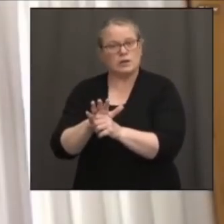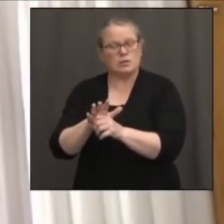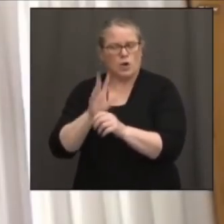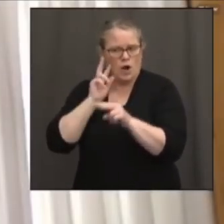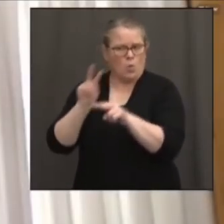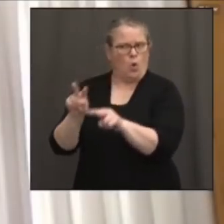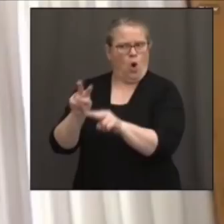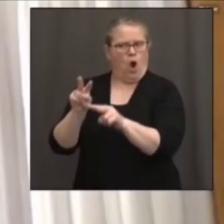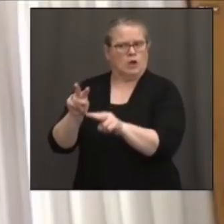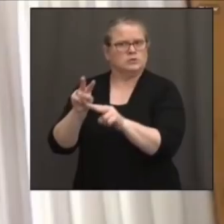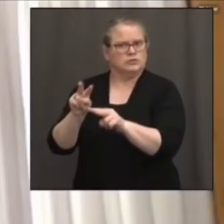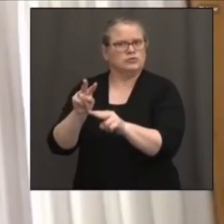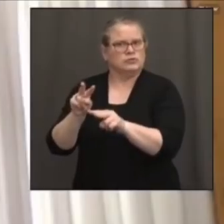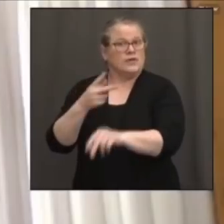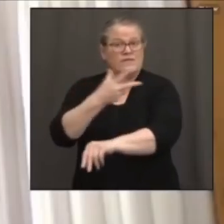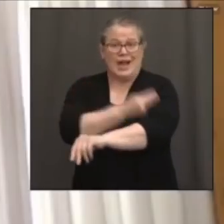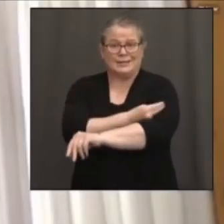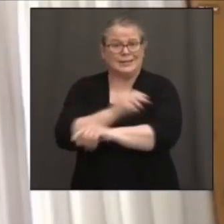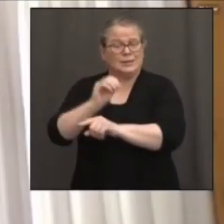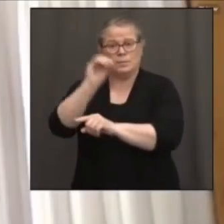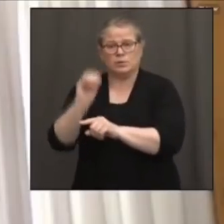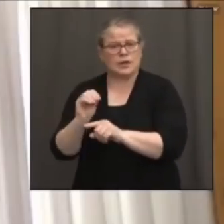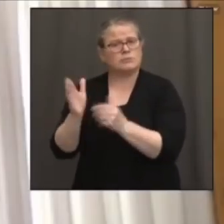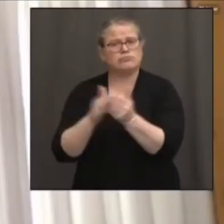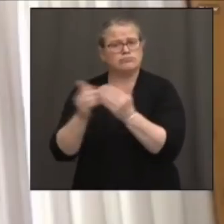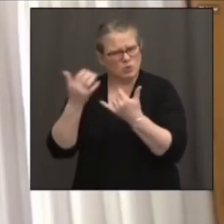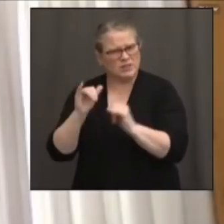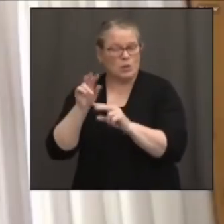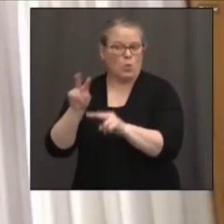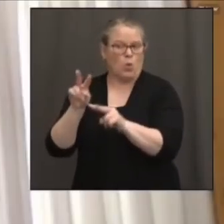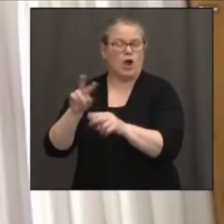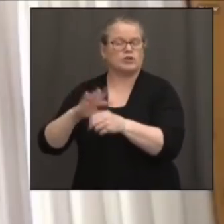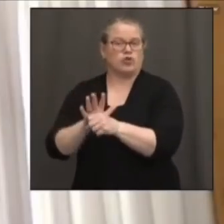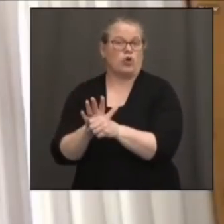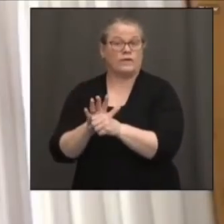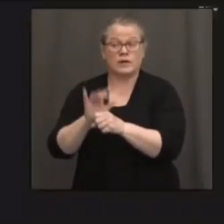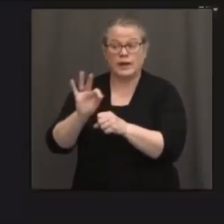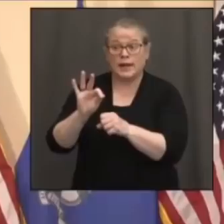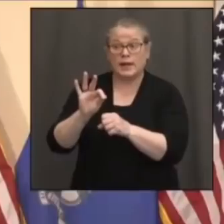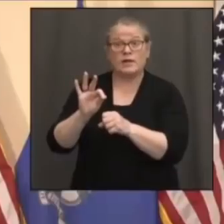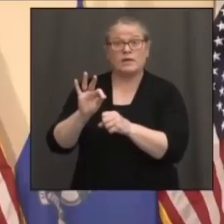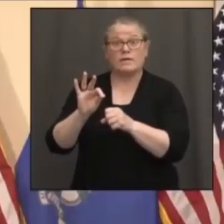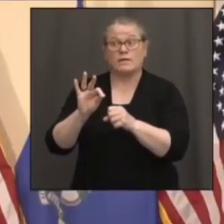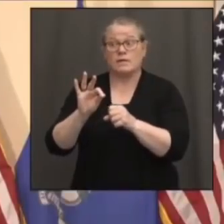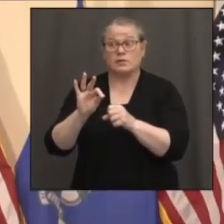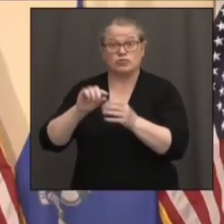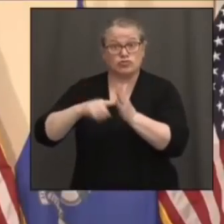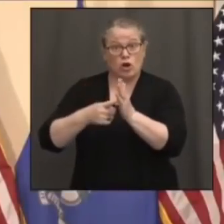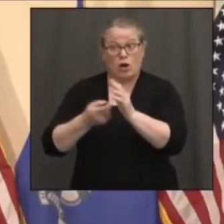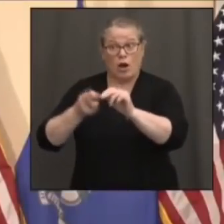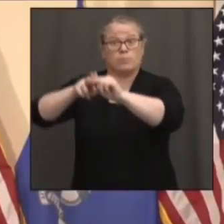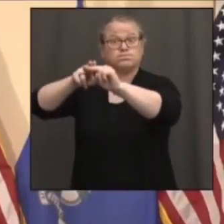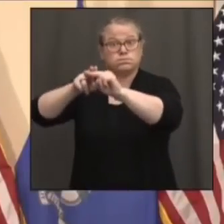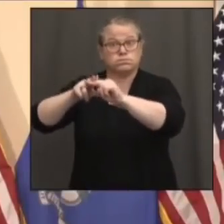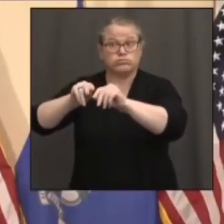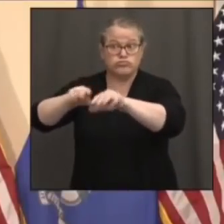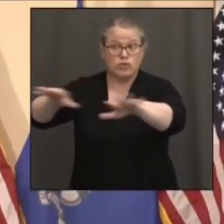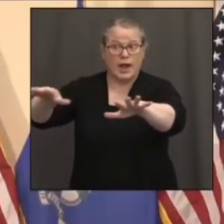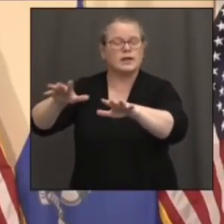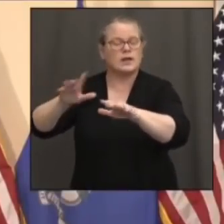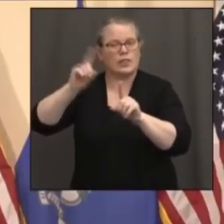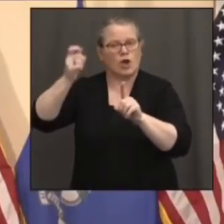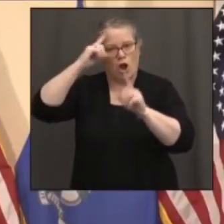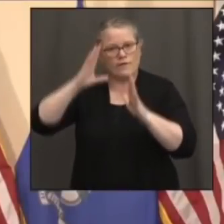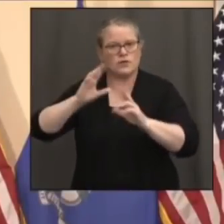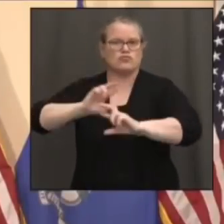governor will be prepared to take whatever action is needed in the future if necessary. All right, thank you for that. And one last unrelated question. I